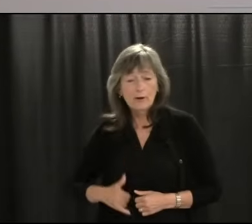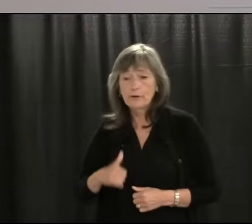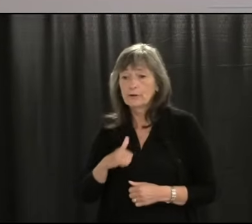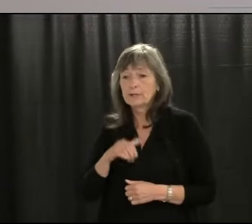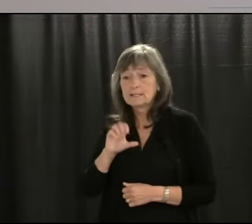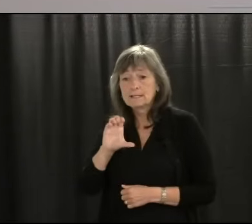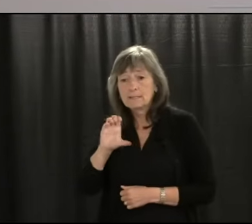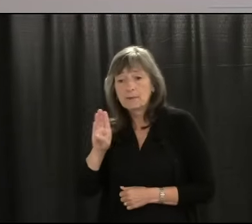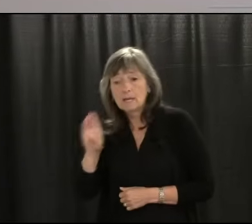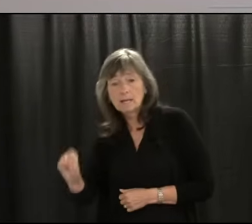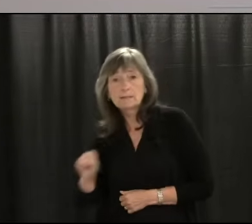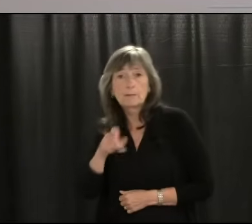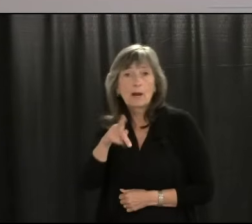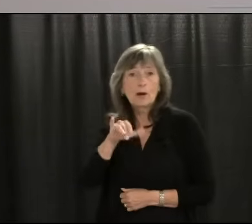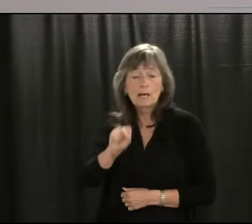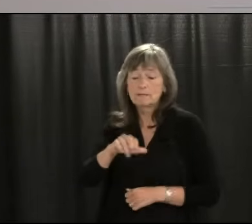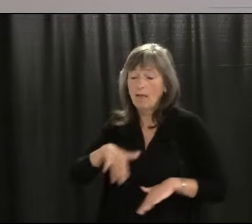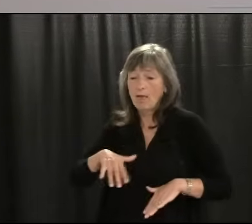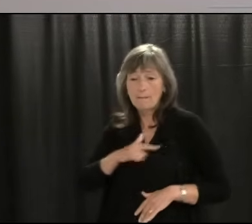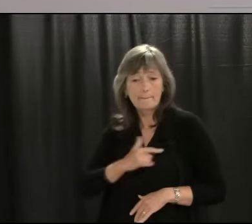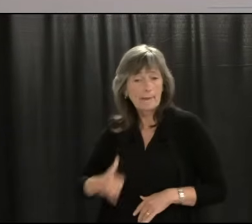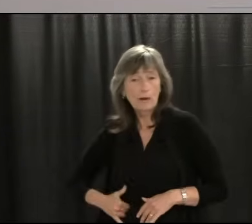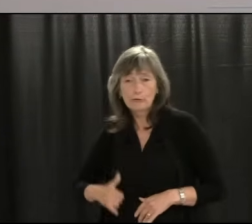to the mayor of CBS earlier today.